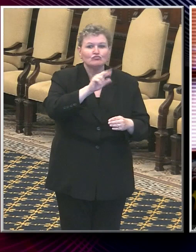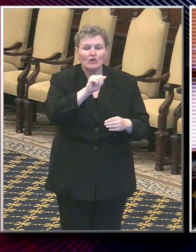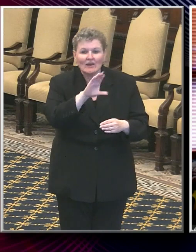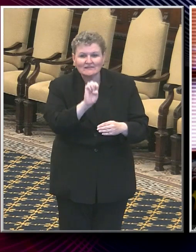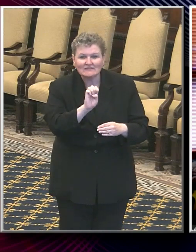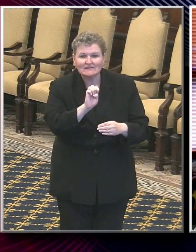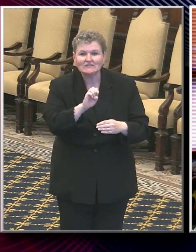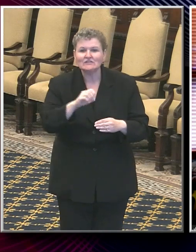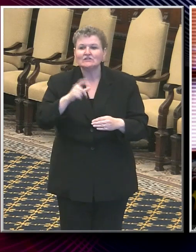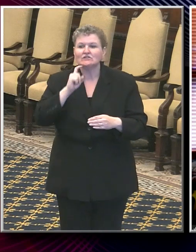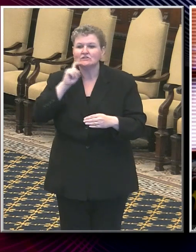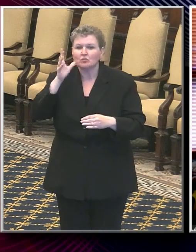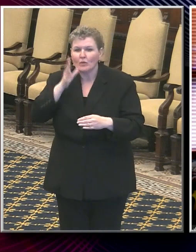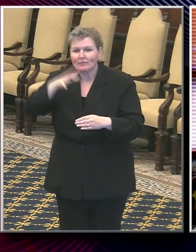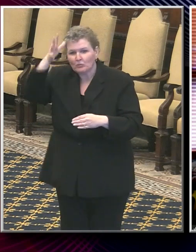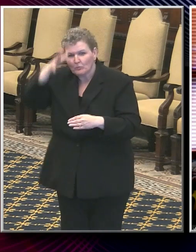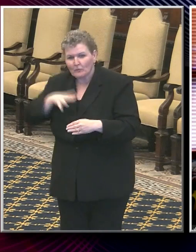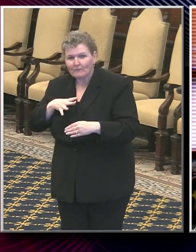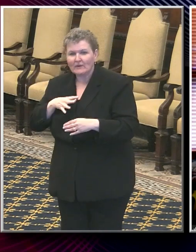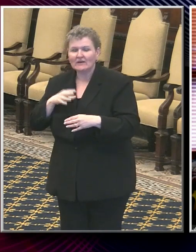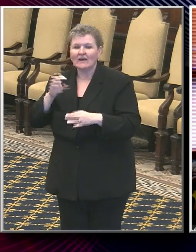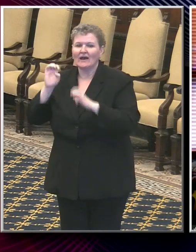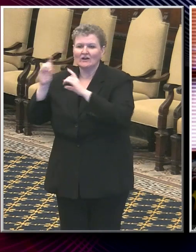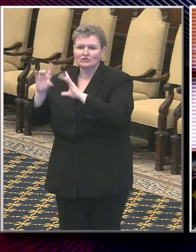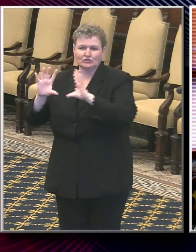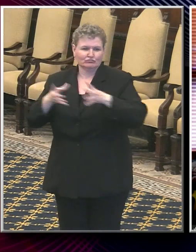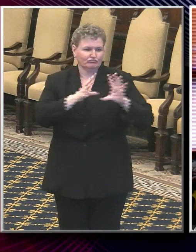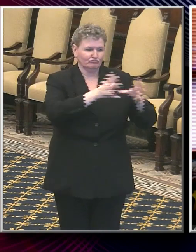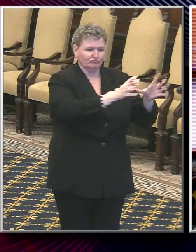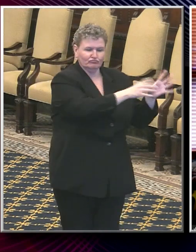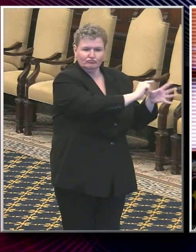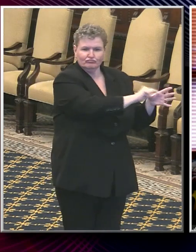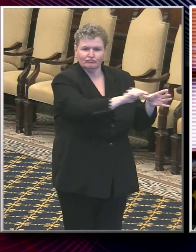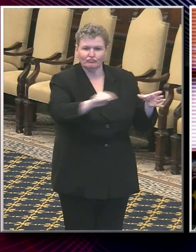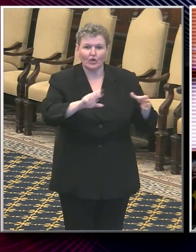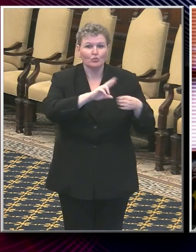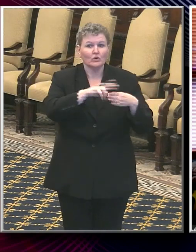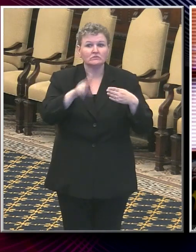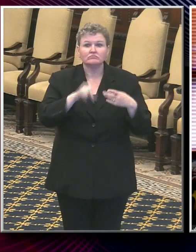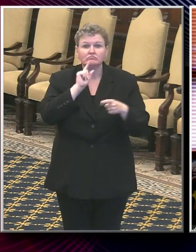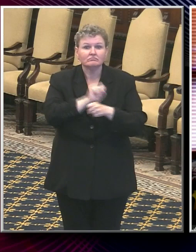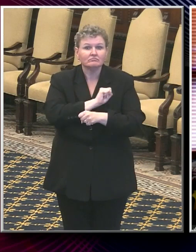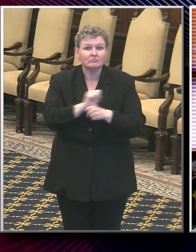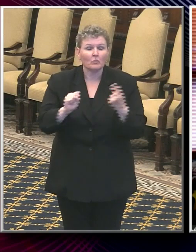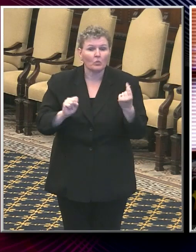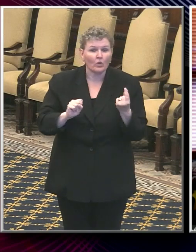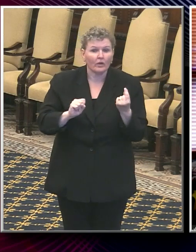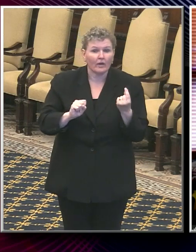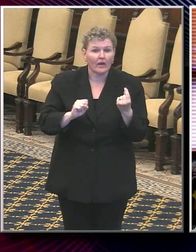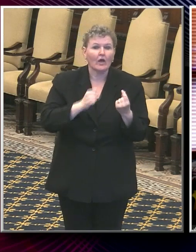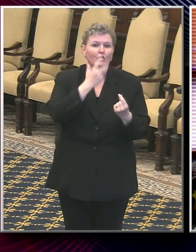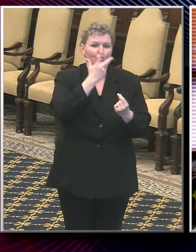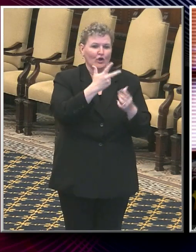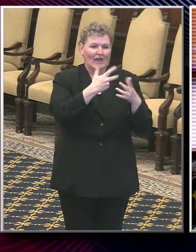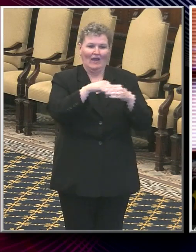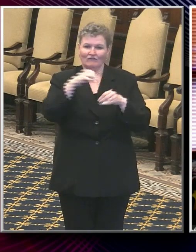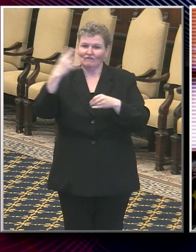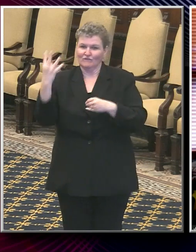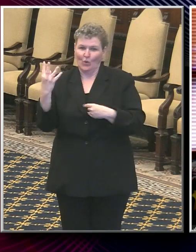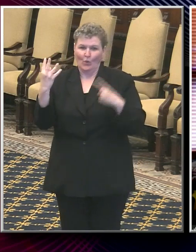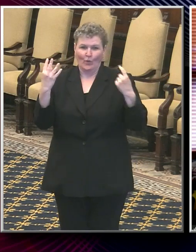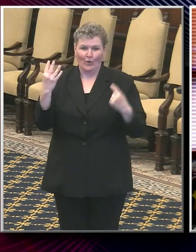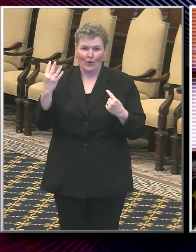of the population of adults in Philadelphia. Among the findings were 3 out of 4 Philadelphians agree that everyone in